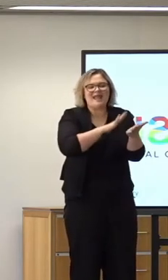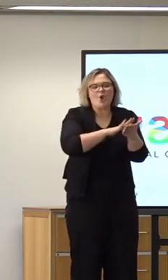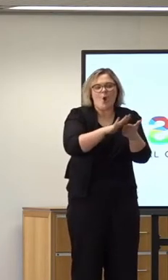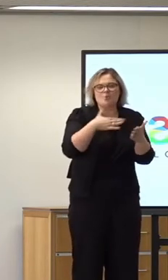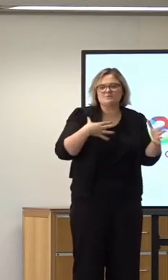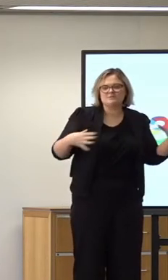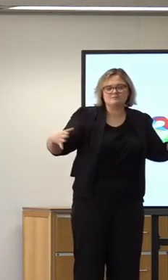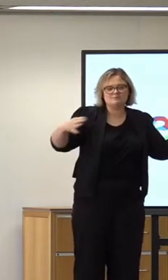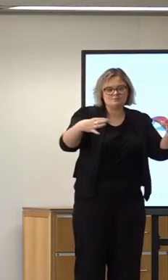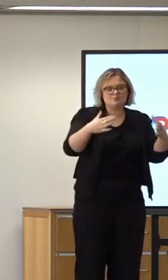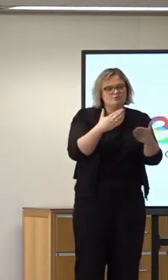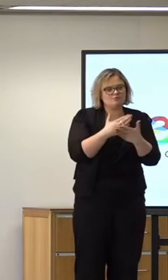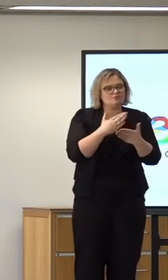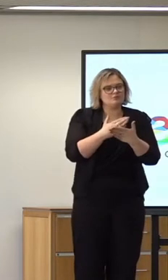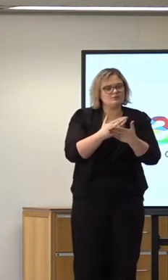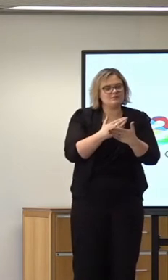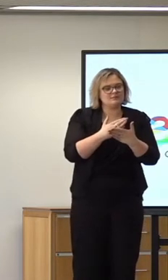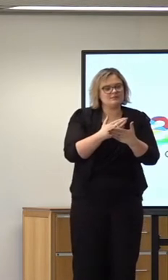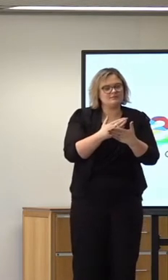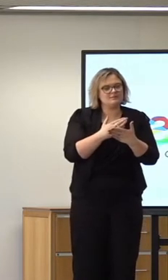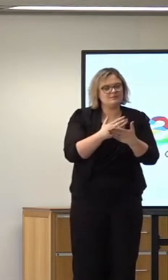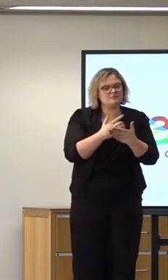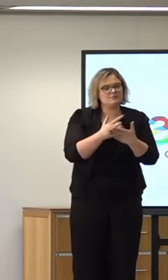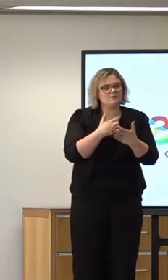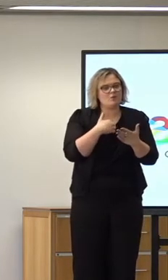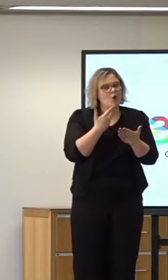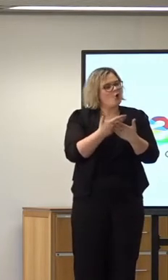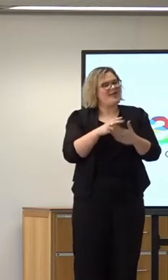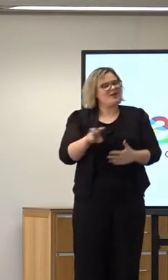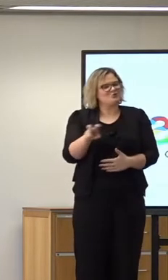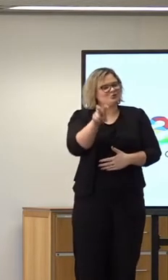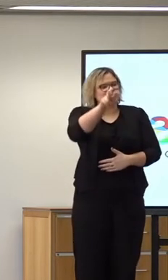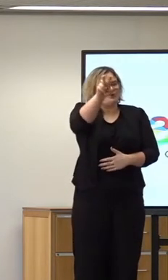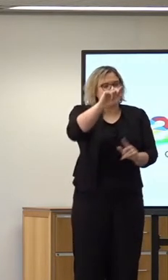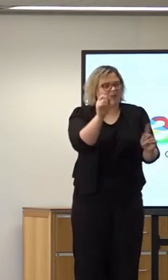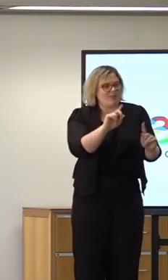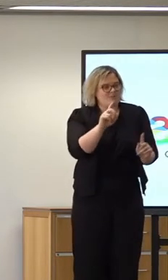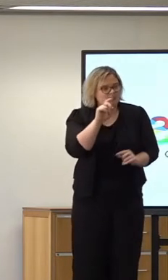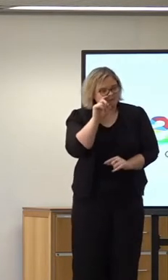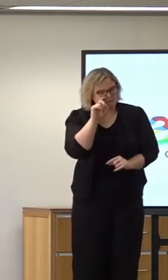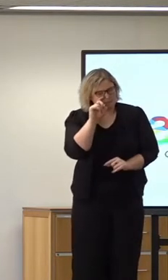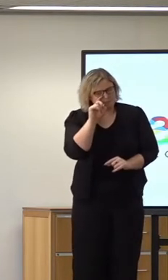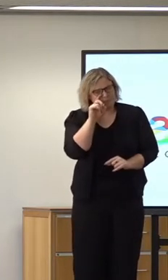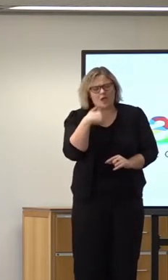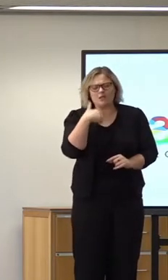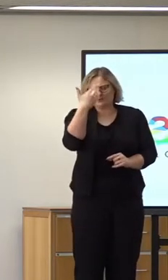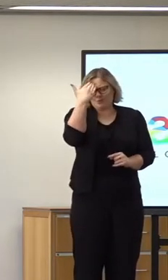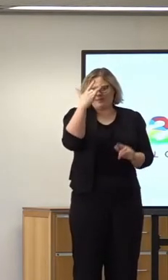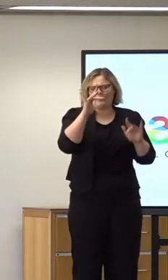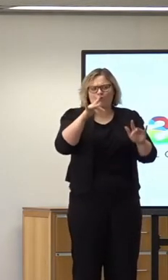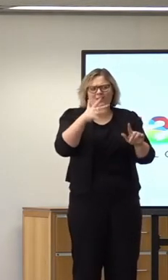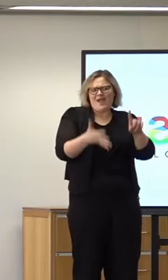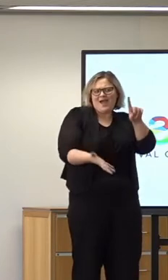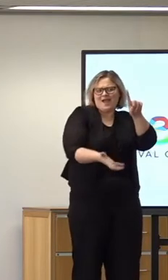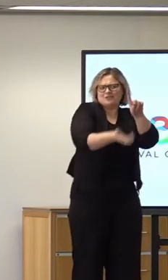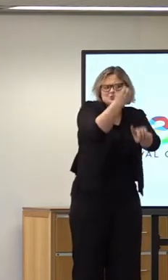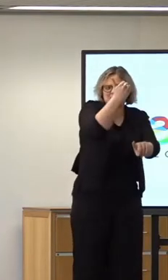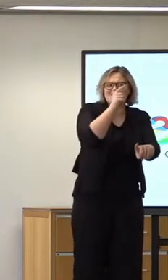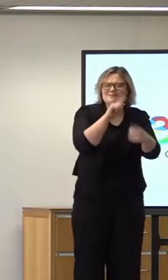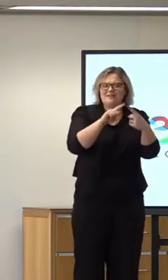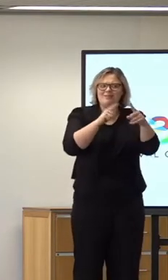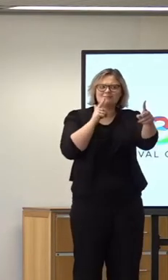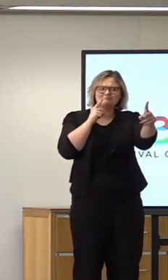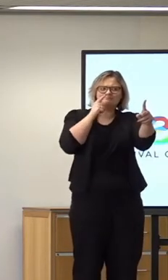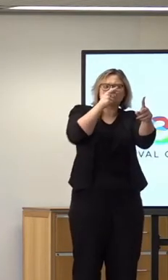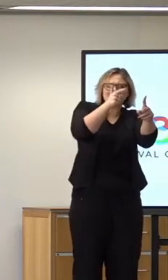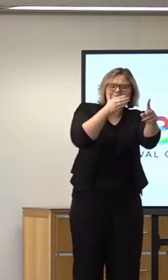is something that we're on a journey, I guess, at the moment. I don't think we're at a finishing point, and we're nowhere near that finishing point,